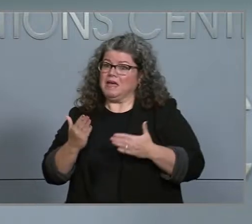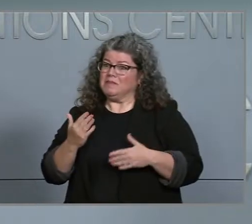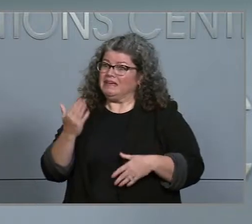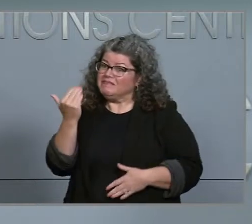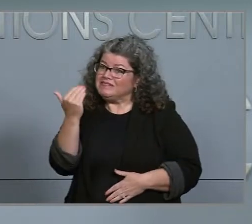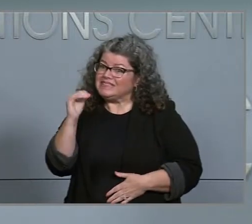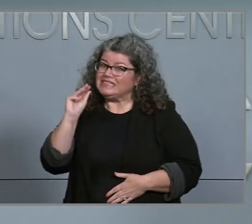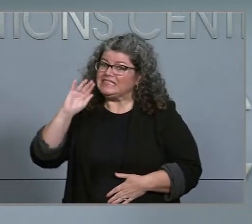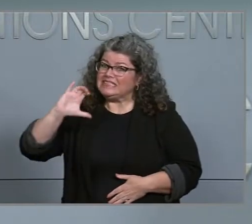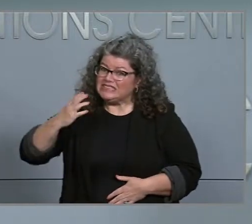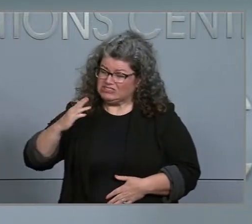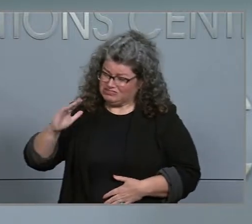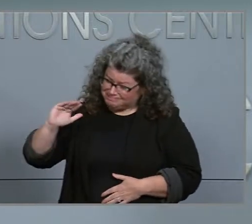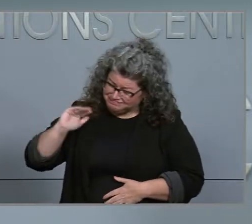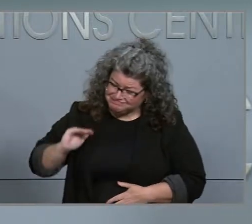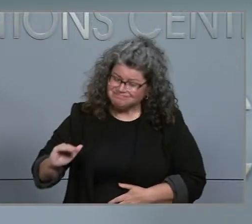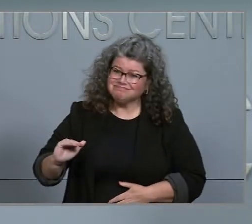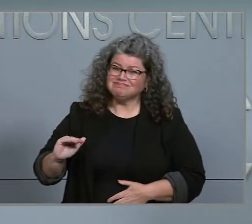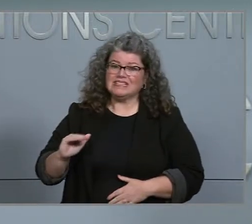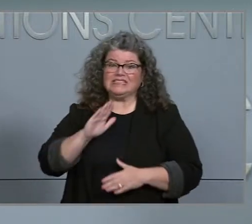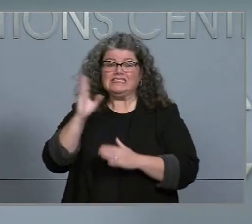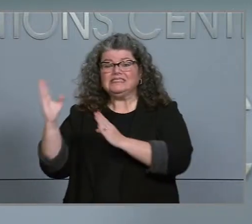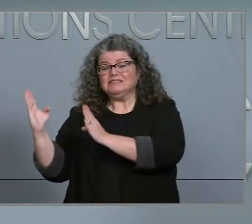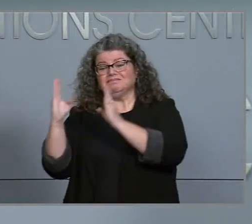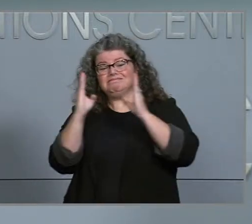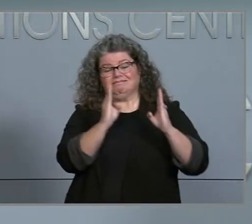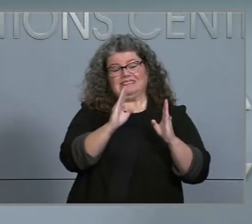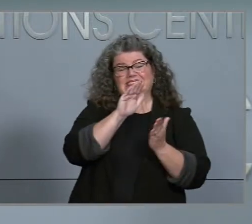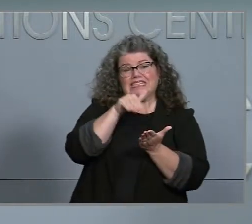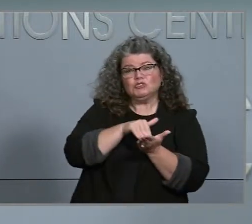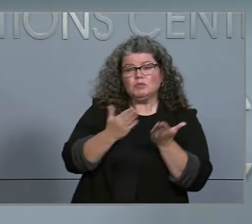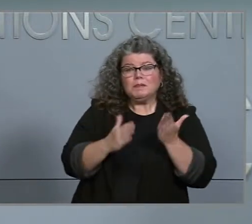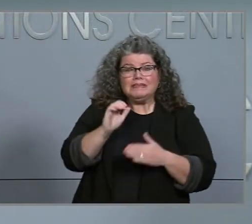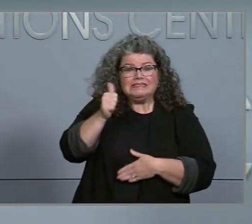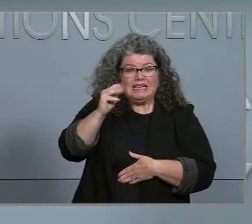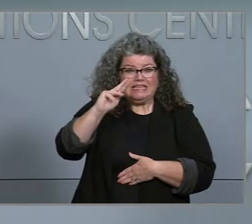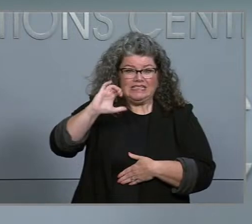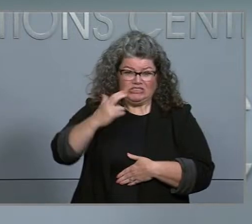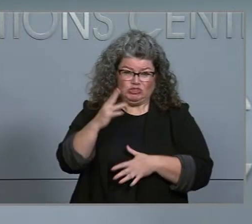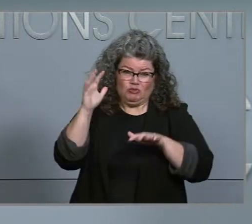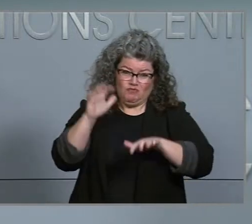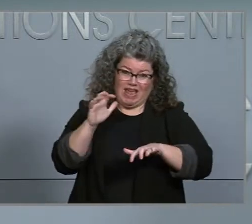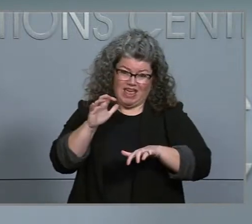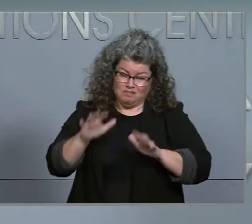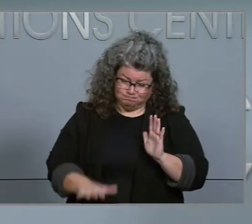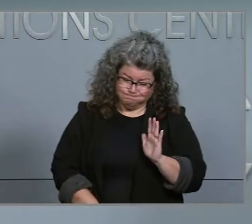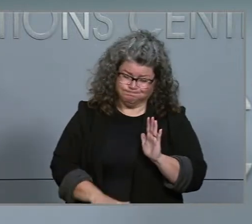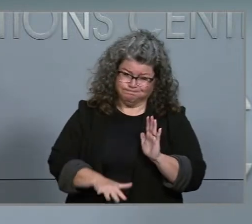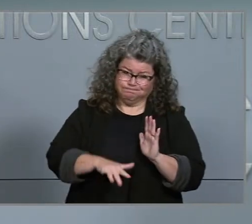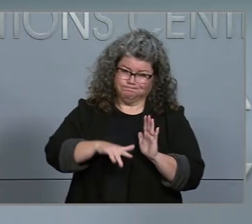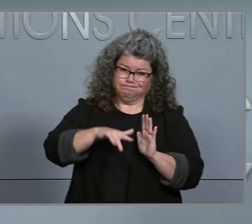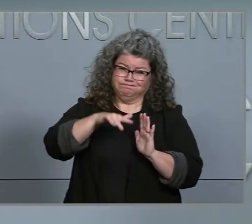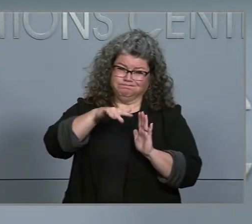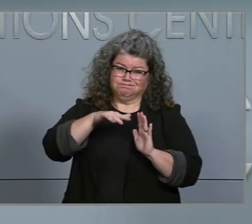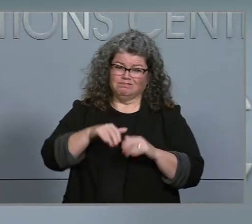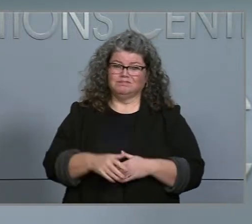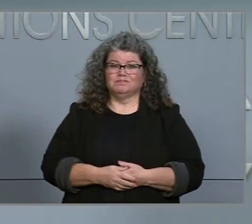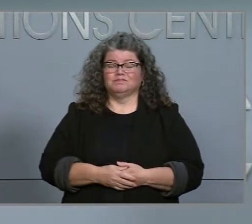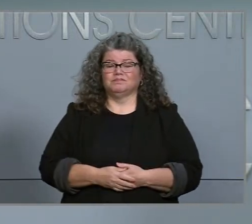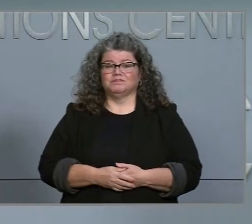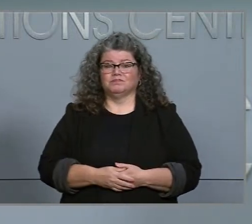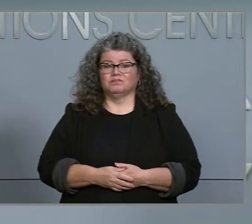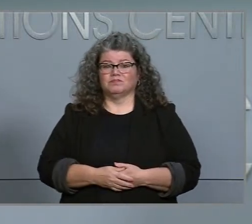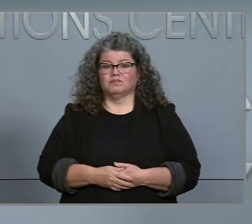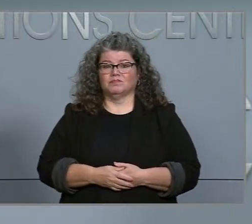inches, and the central parts could see up to 10 inches in some areas. The rain, combined with already